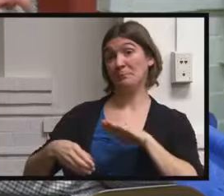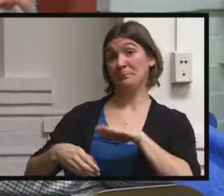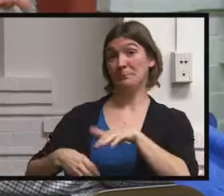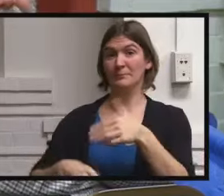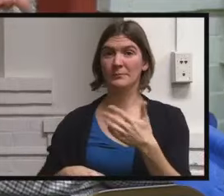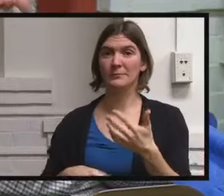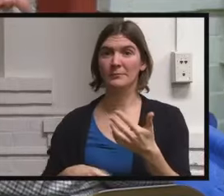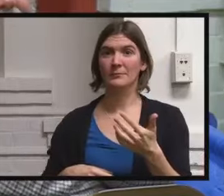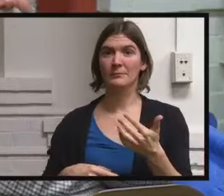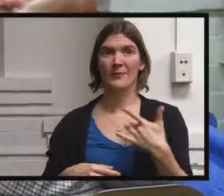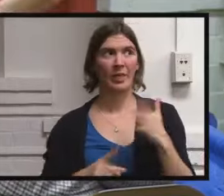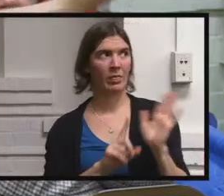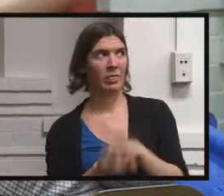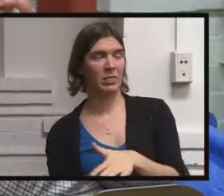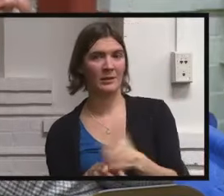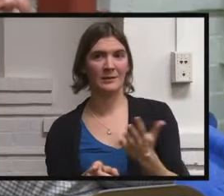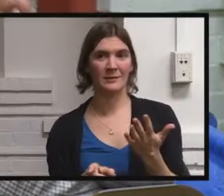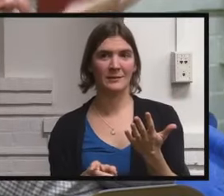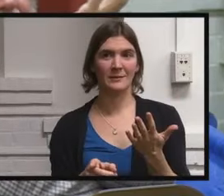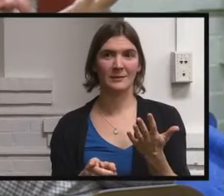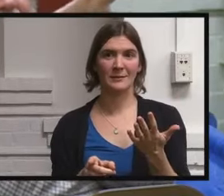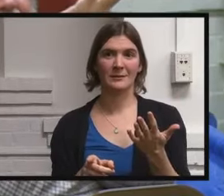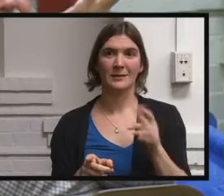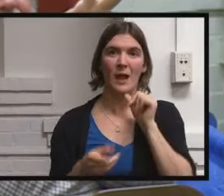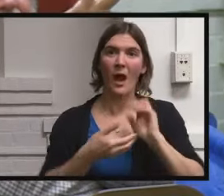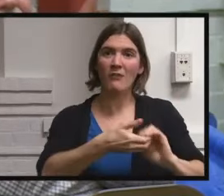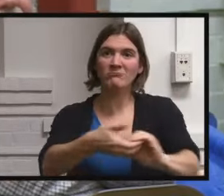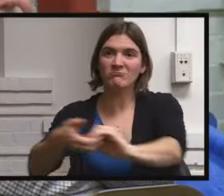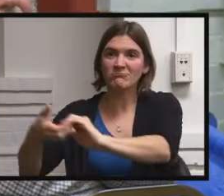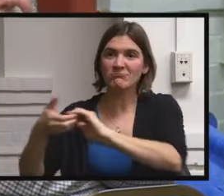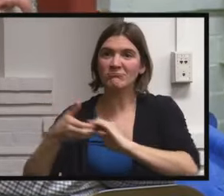didn't, it wasn't, you know, it wasn't a communal thing.